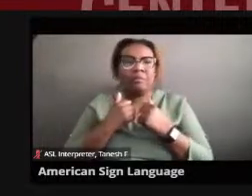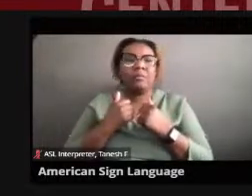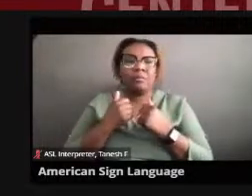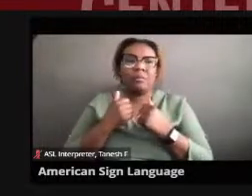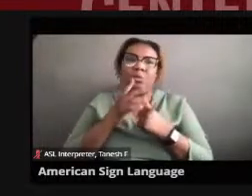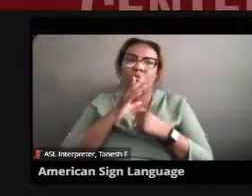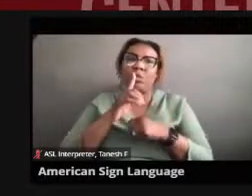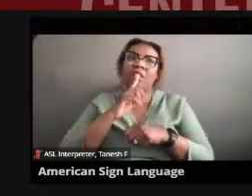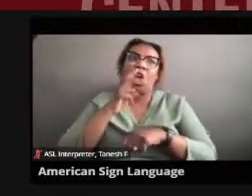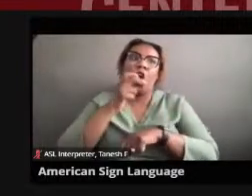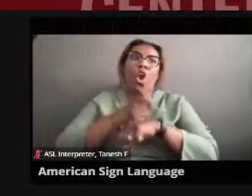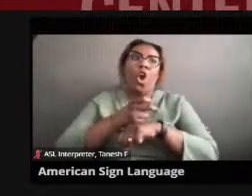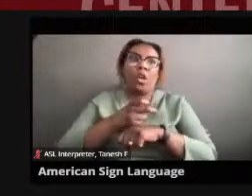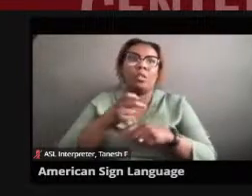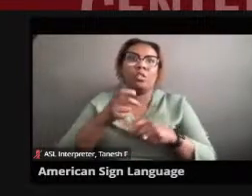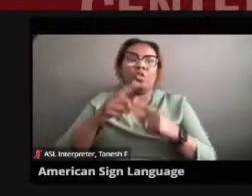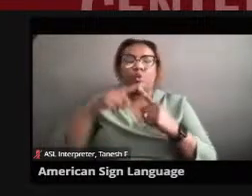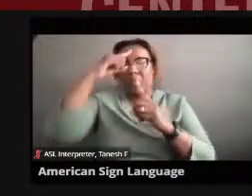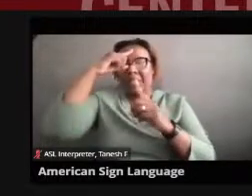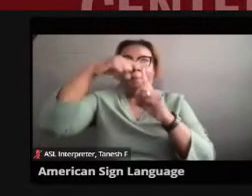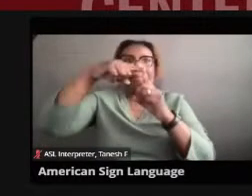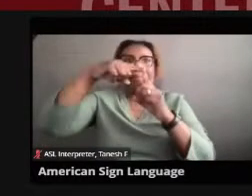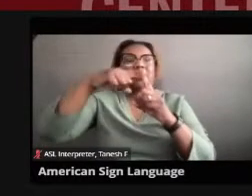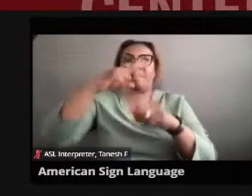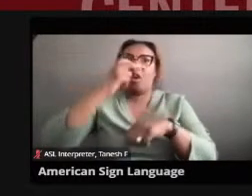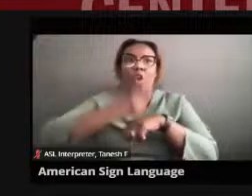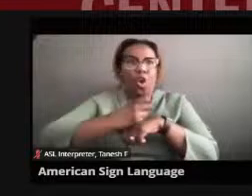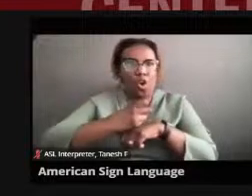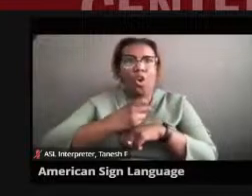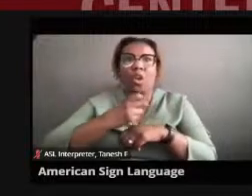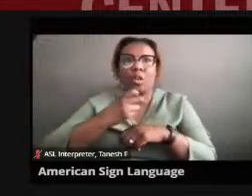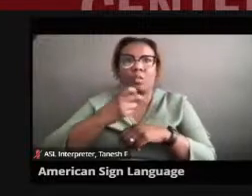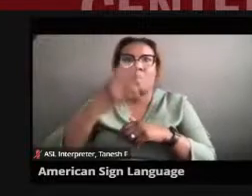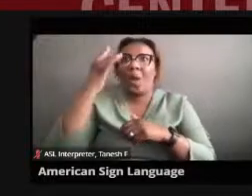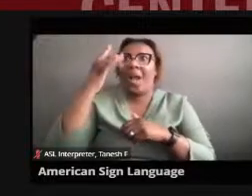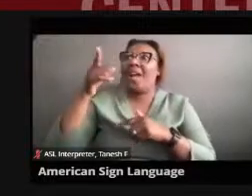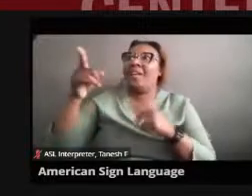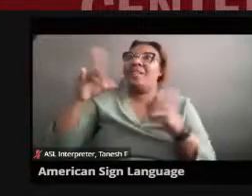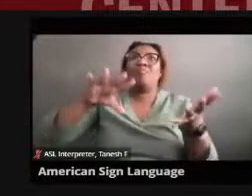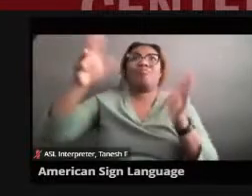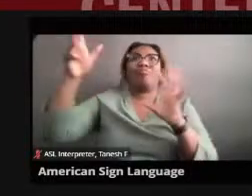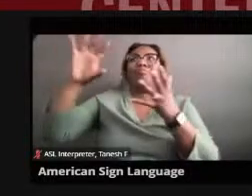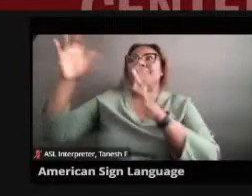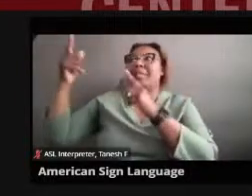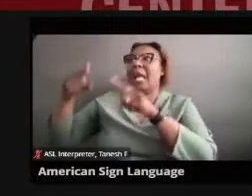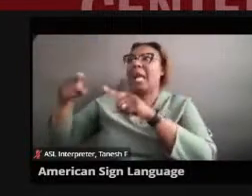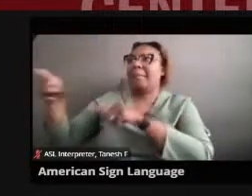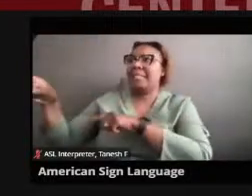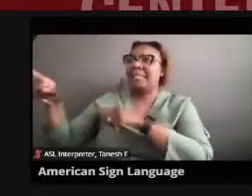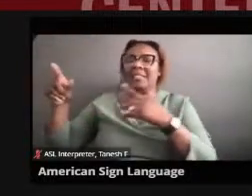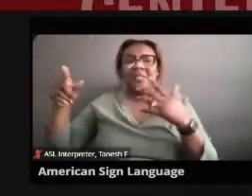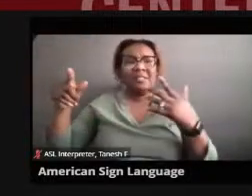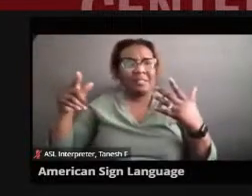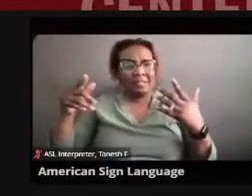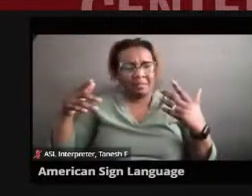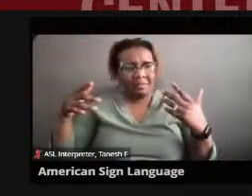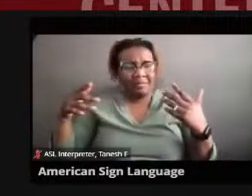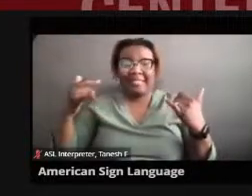be difficult to find hope and joy in the face of such devastation, to come together and celebrate when there is so much